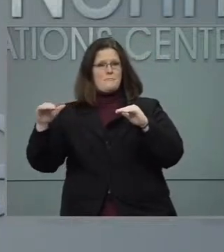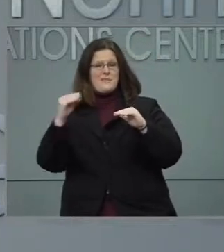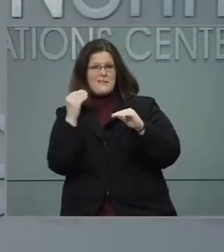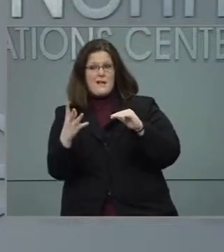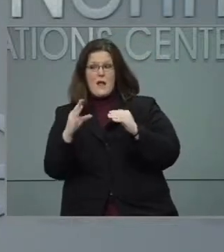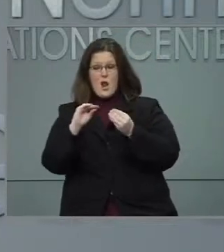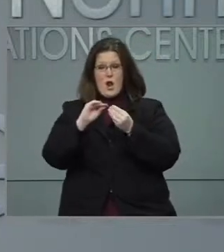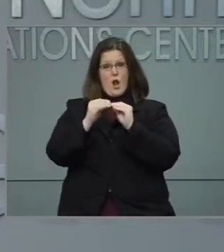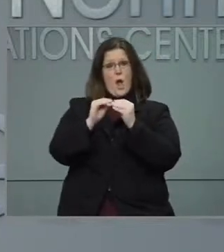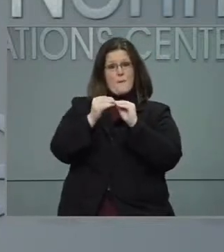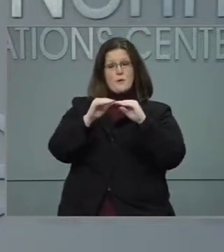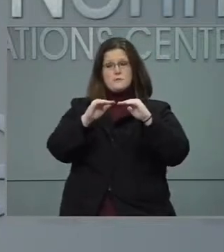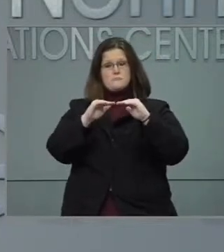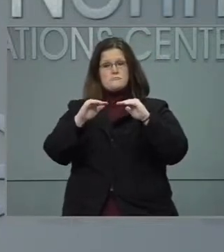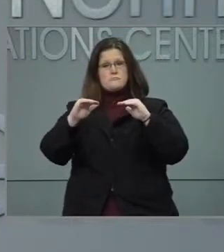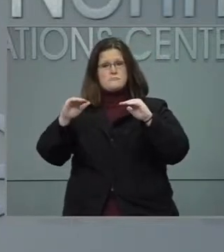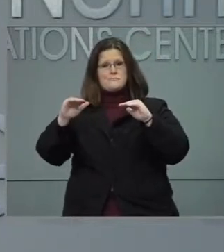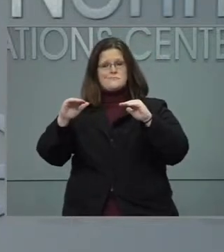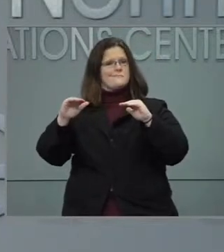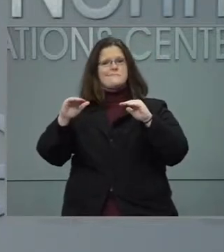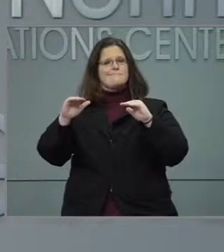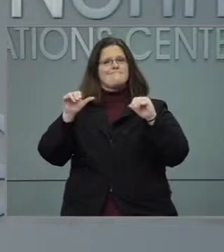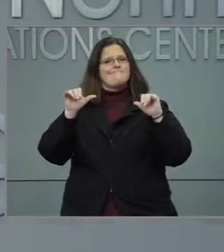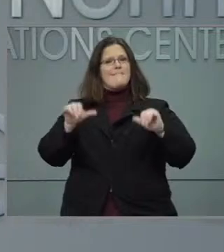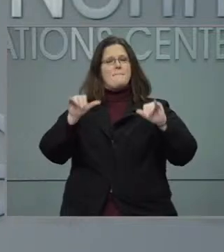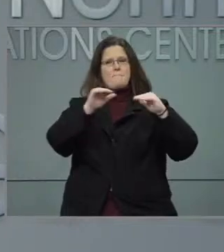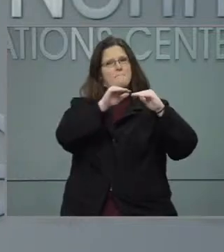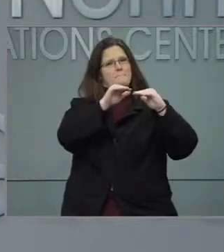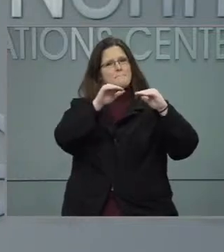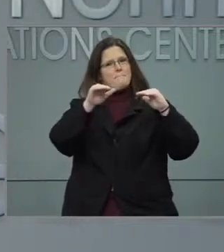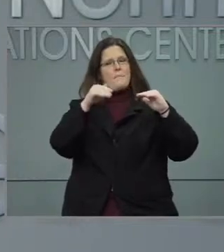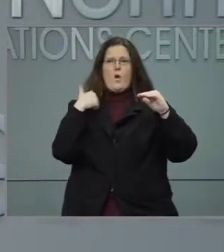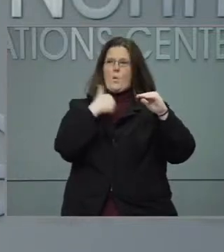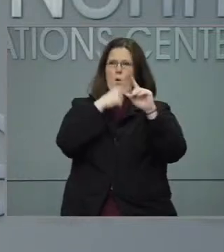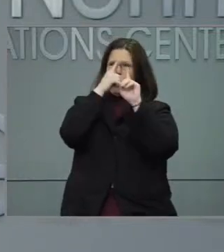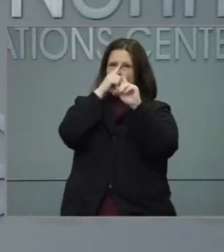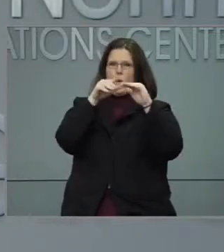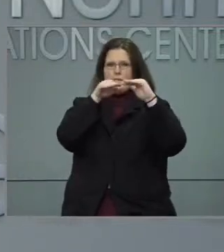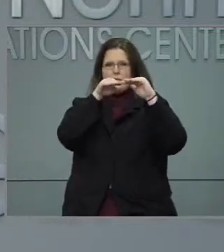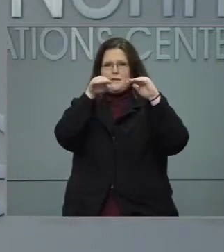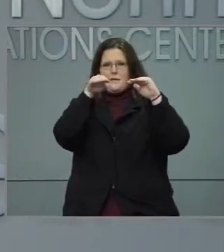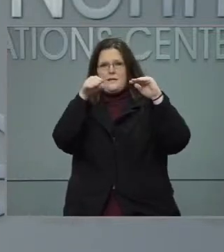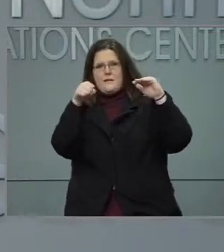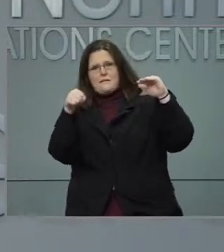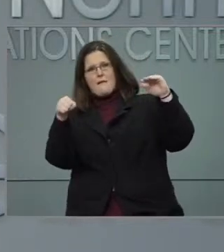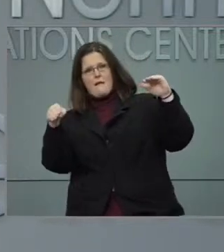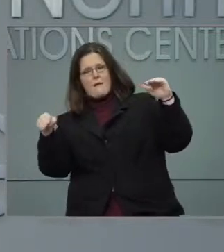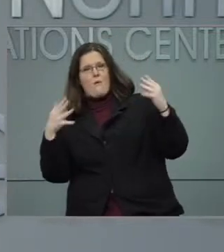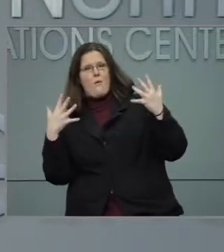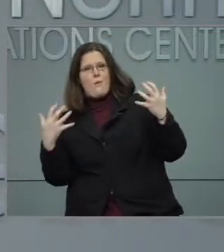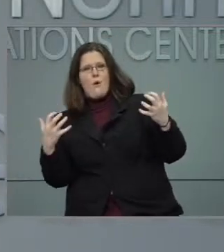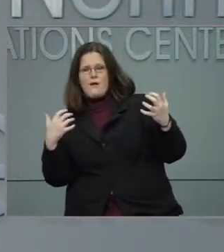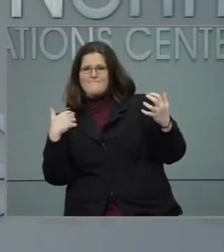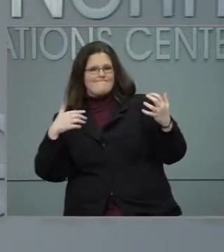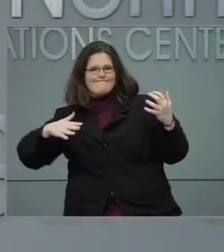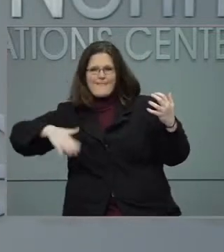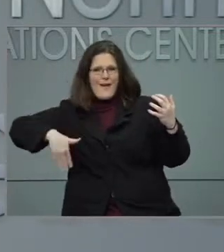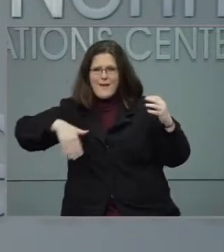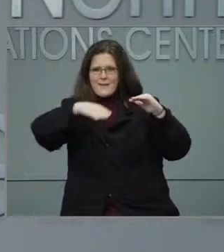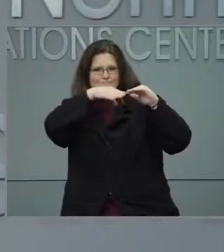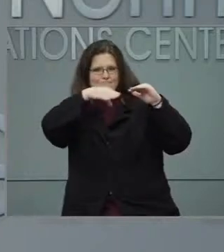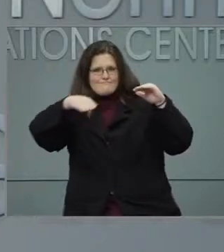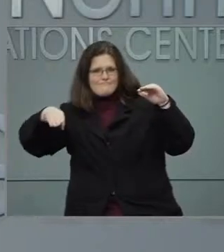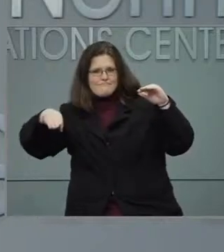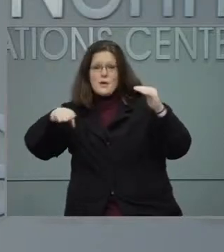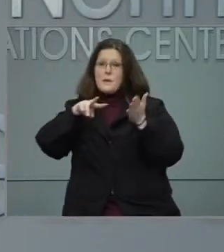our numbers remain stable, we're not seeing the decline in metrics that we'd like to see. This tells